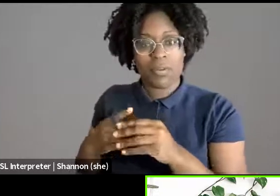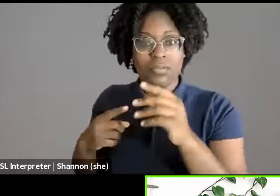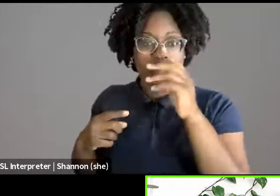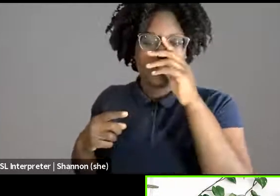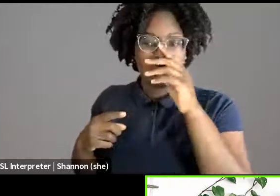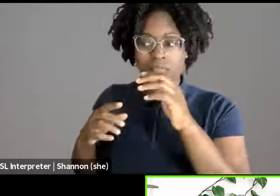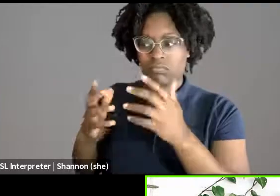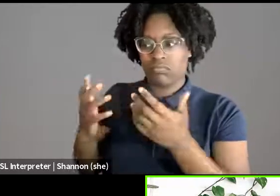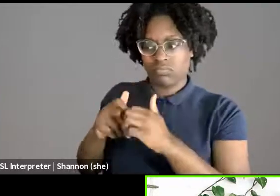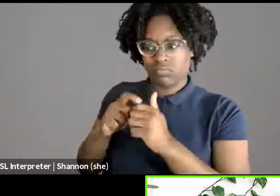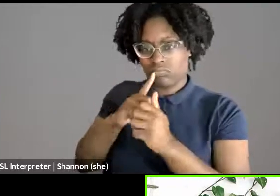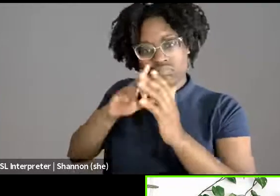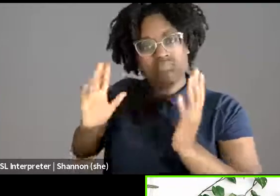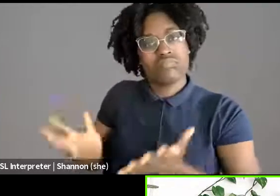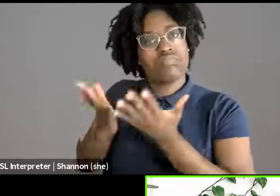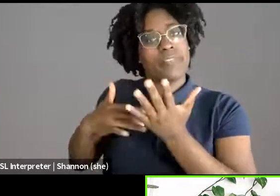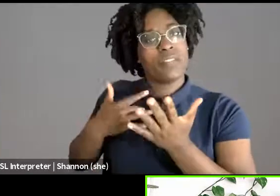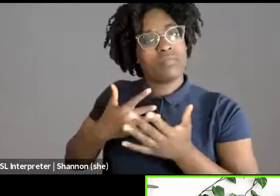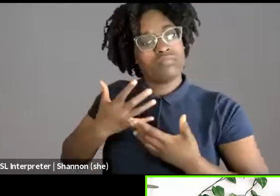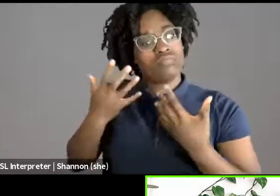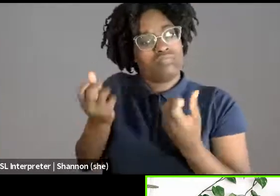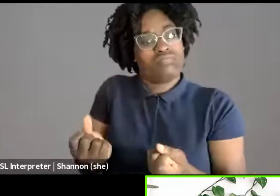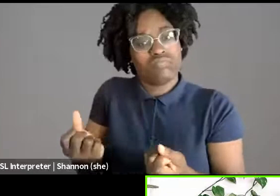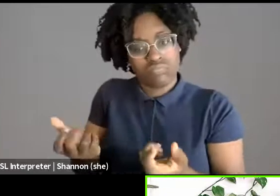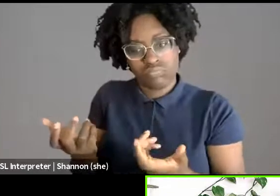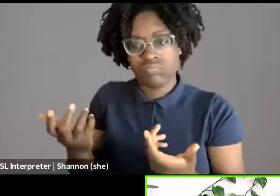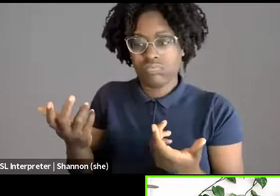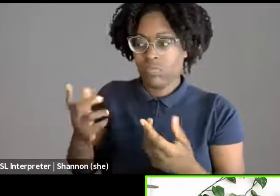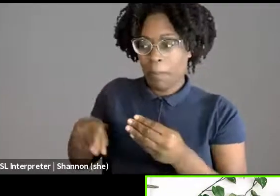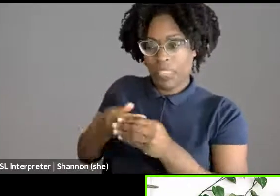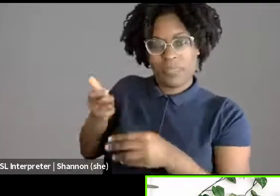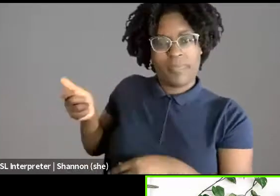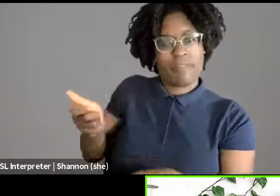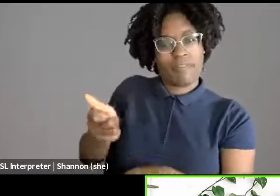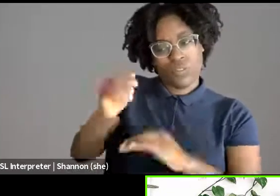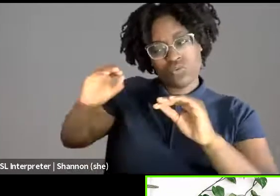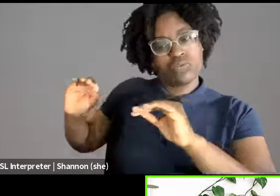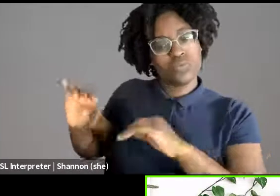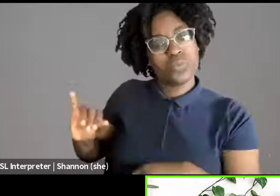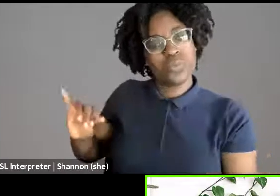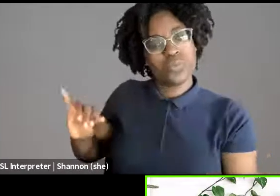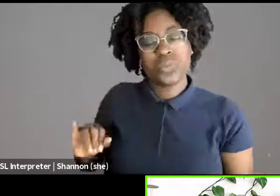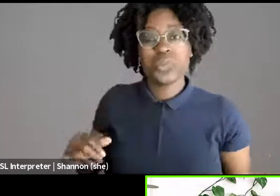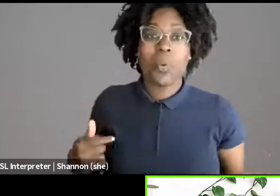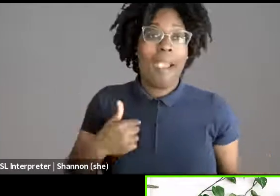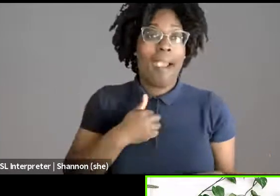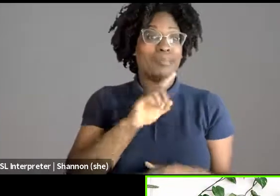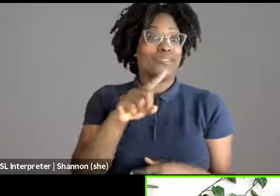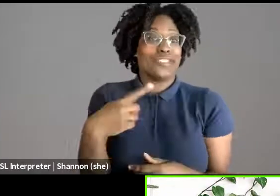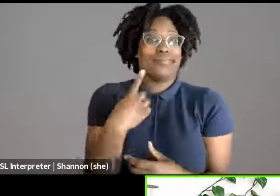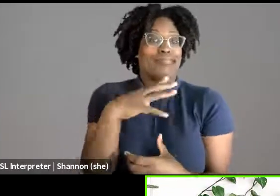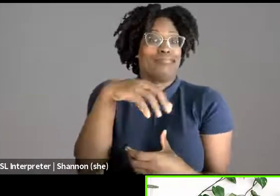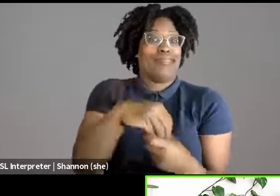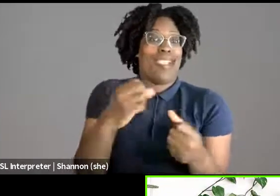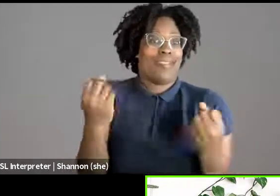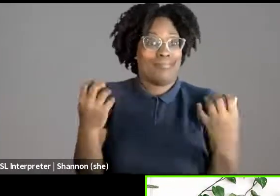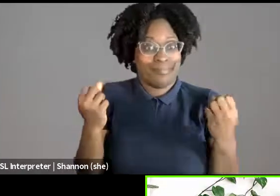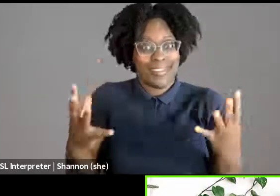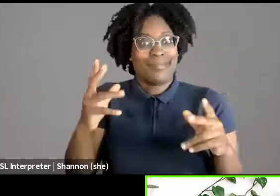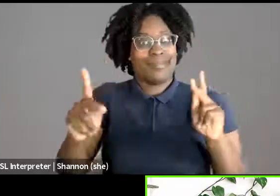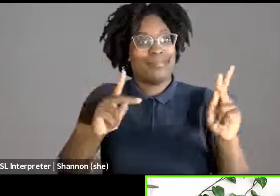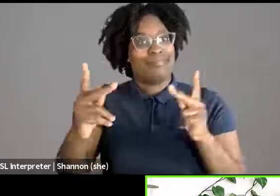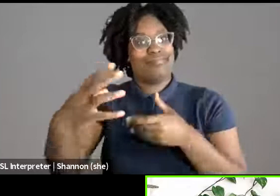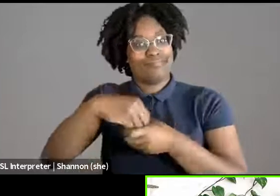project in overview. And again, I'm just part of it. We have curriculum developers, we have culture experts, we have Dr. Kathy Deerenwater